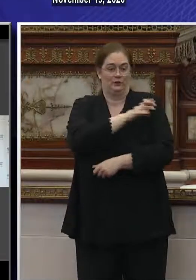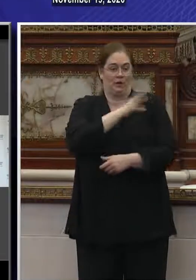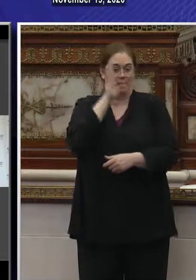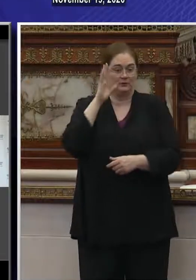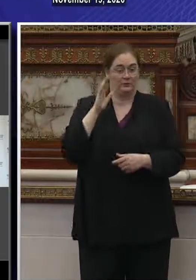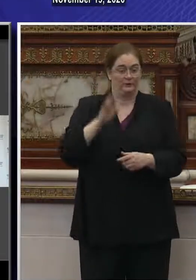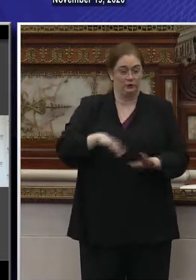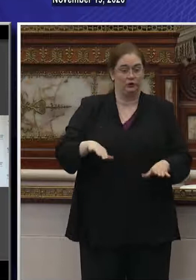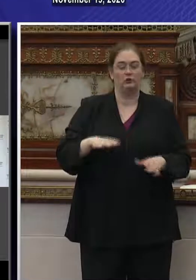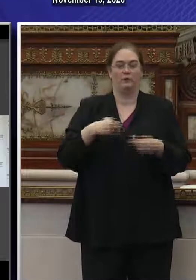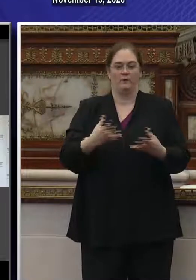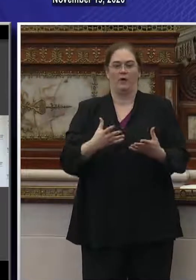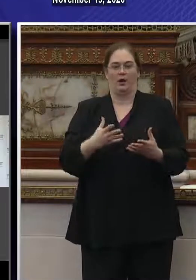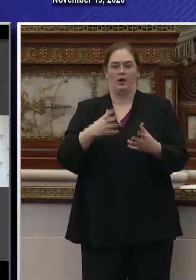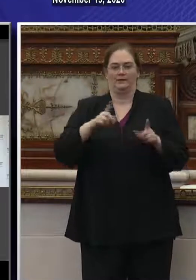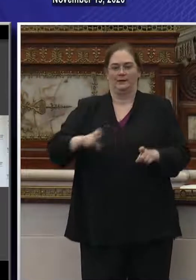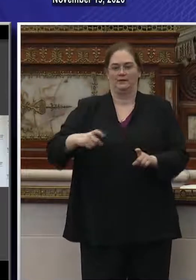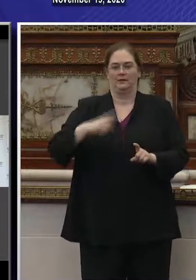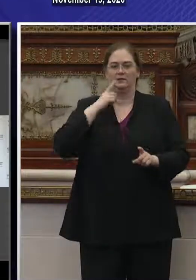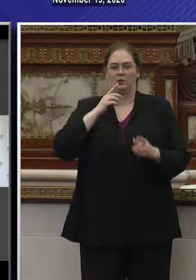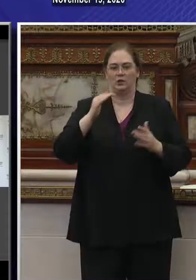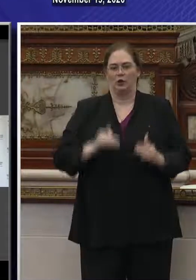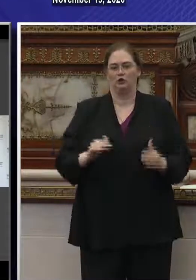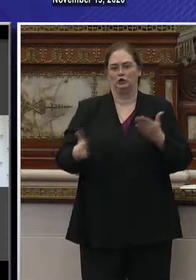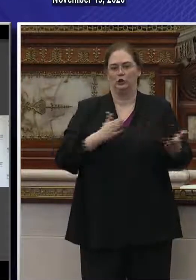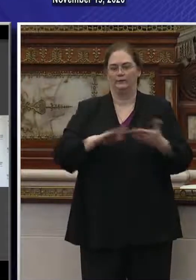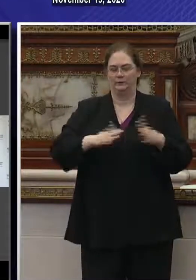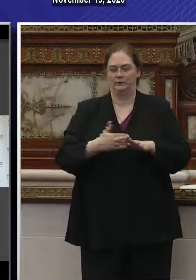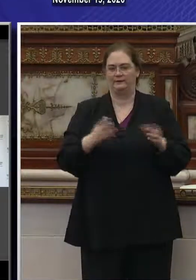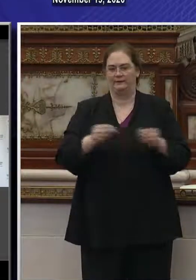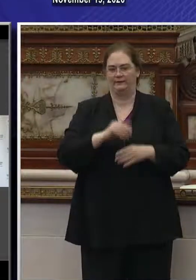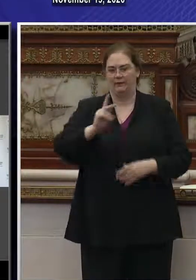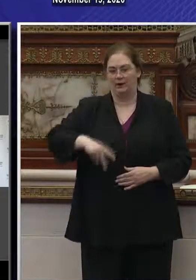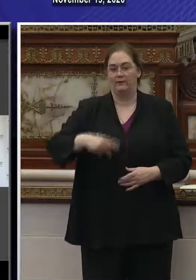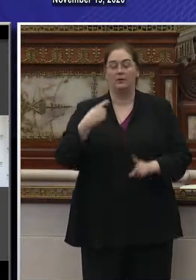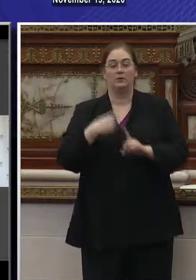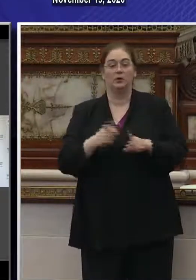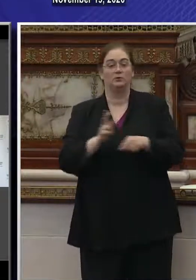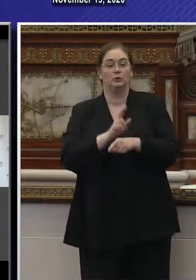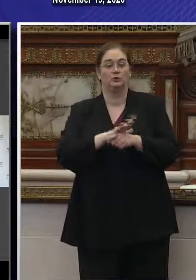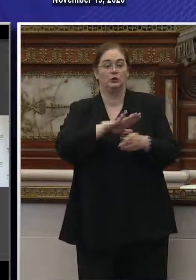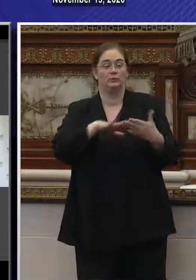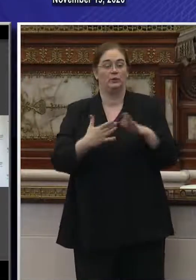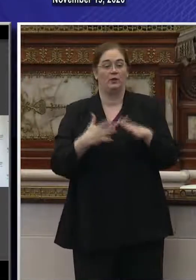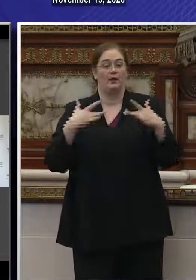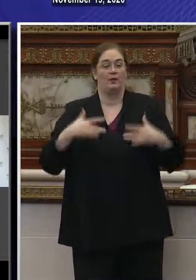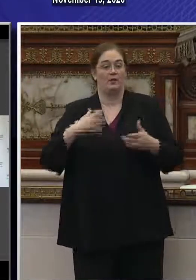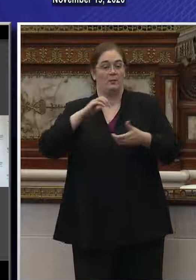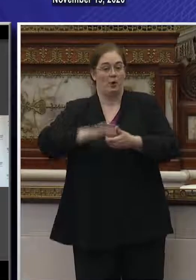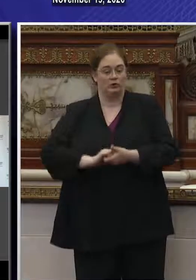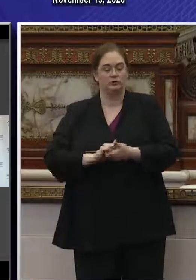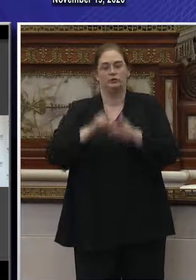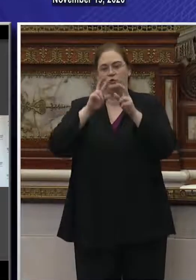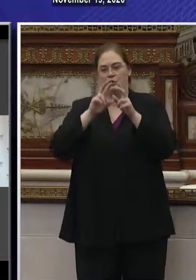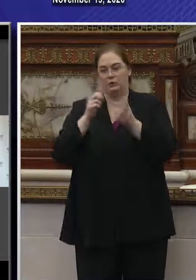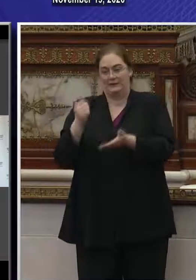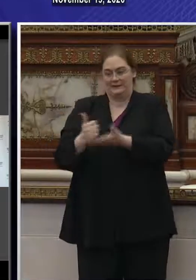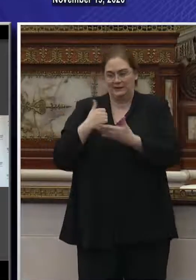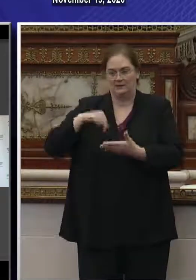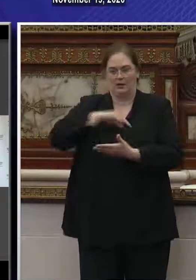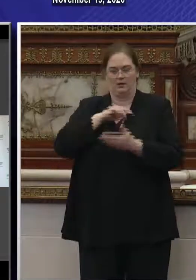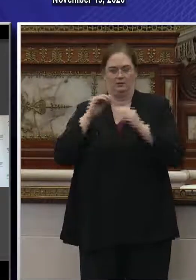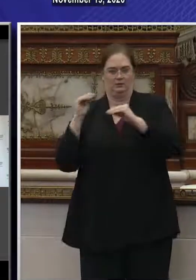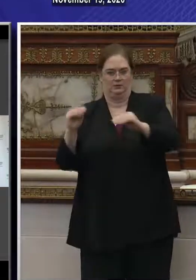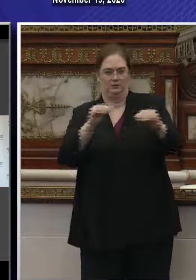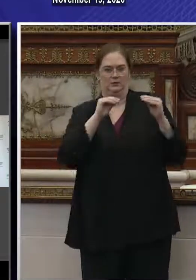provide COVID-19 testing to these underserved communities in Philadelphia. We're also using community health workers to assist in the